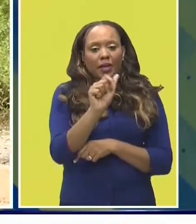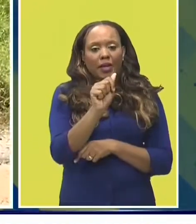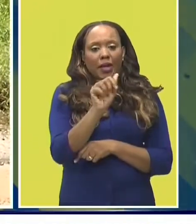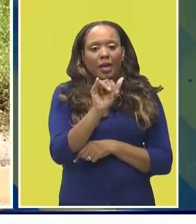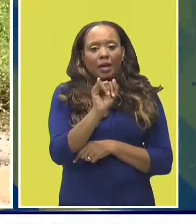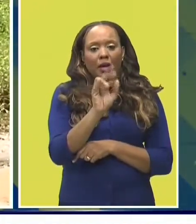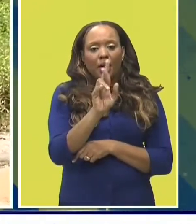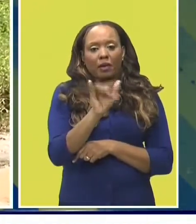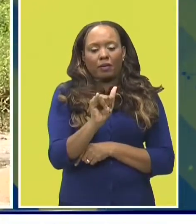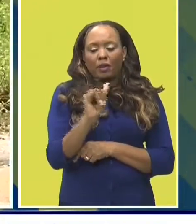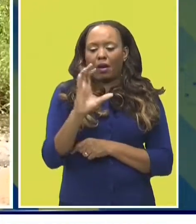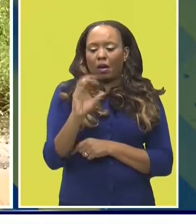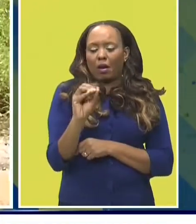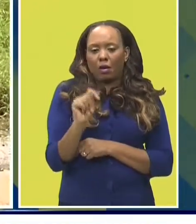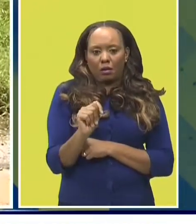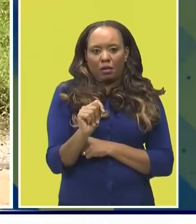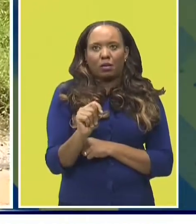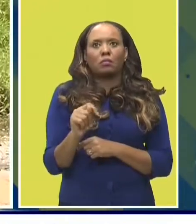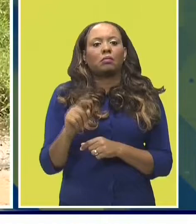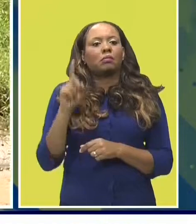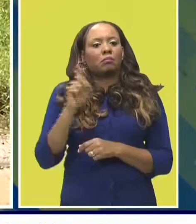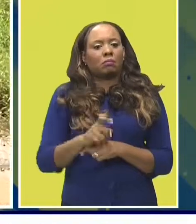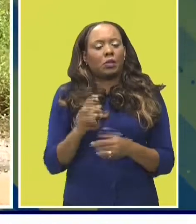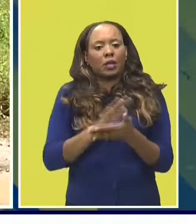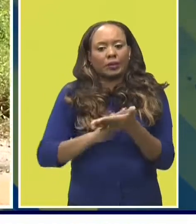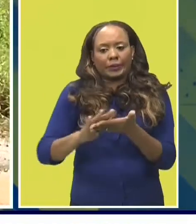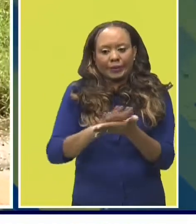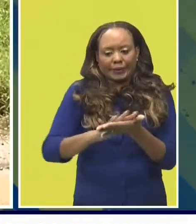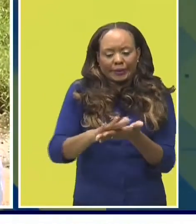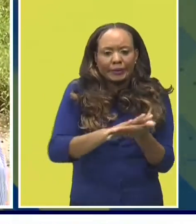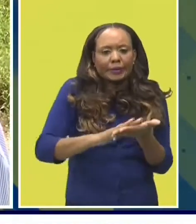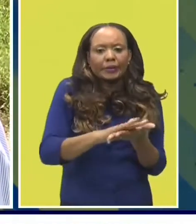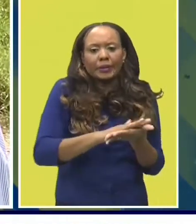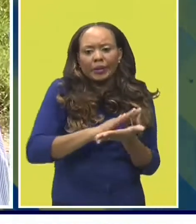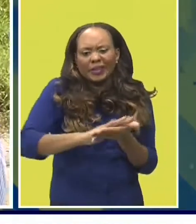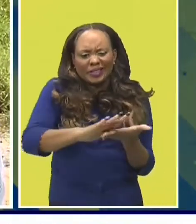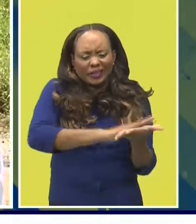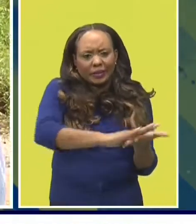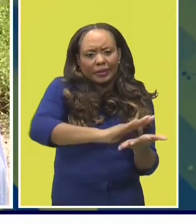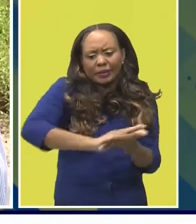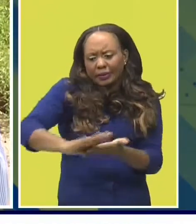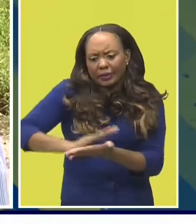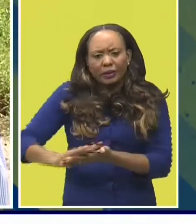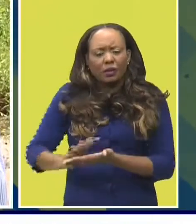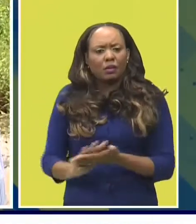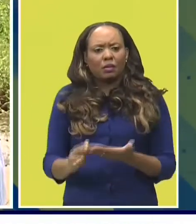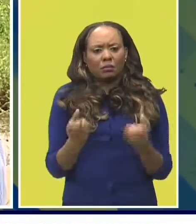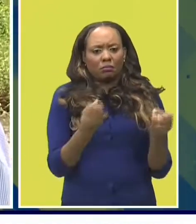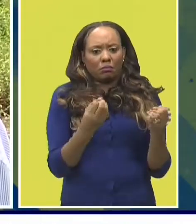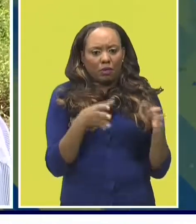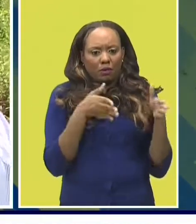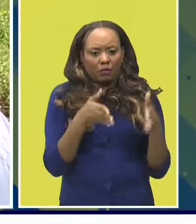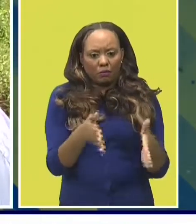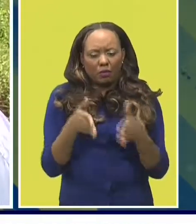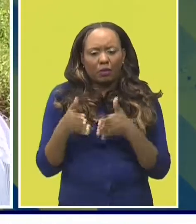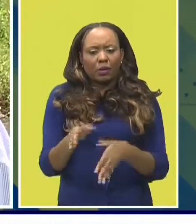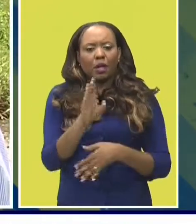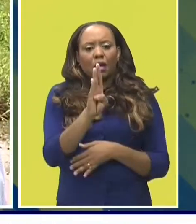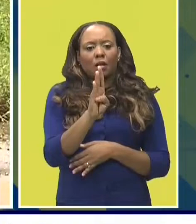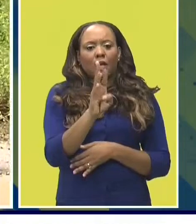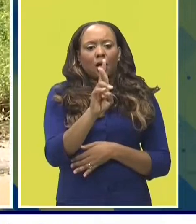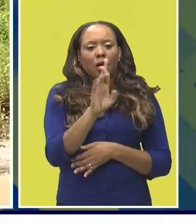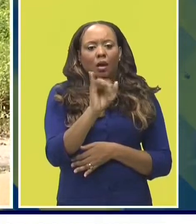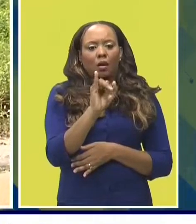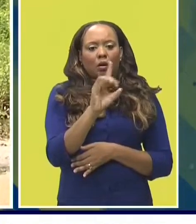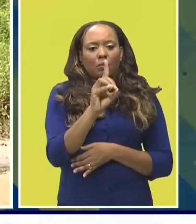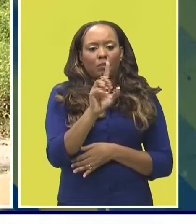amounts of work for weeding and clearing the sides of the roads. Also, so many roads in Bridgefield and so on we didn't get to, but